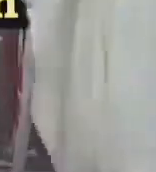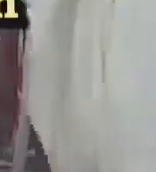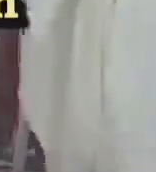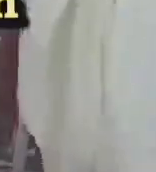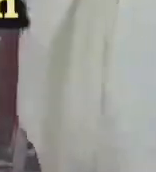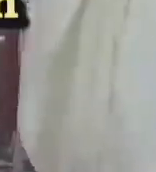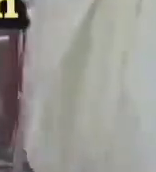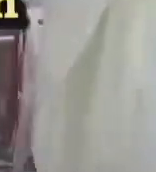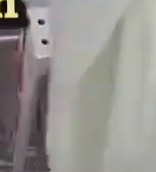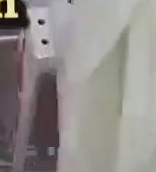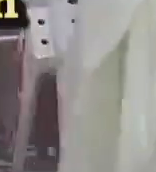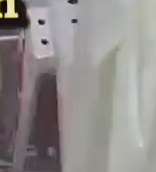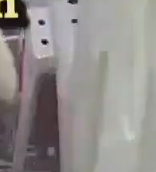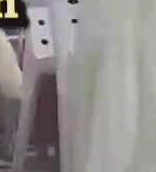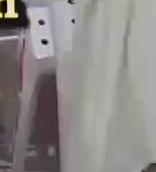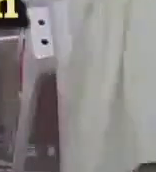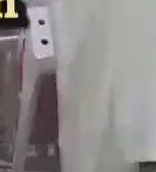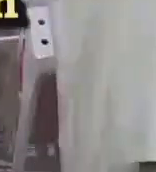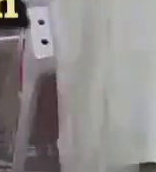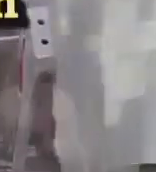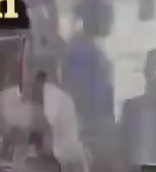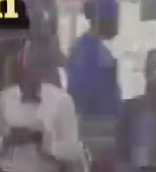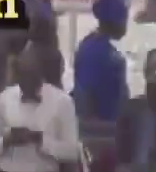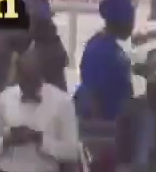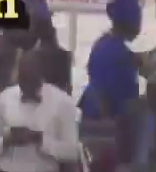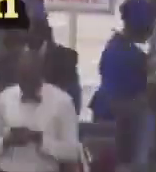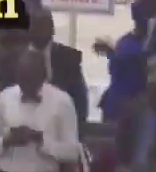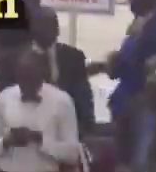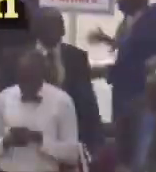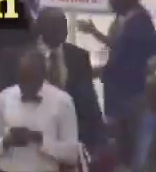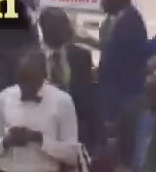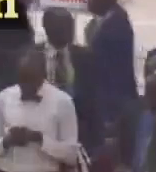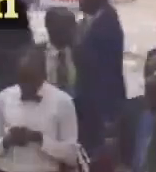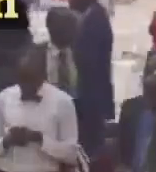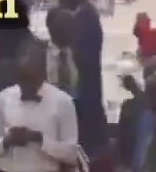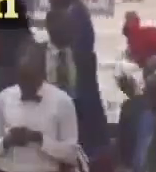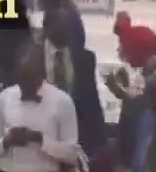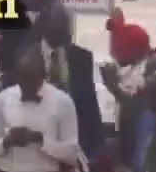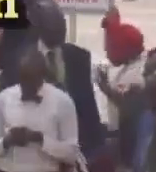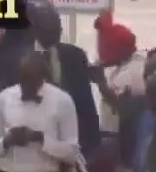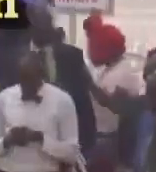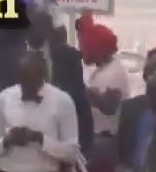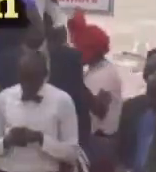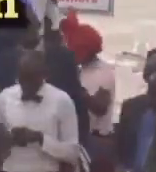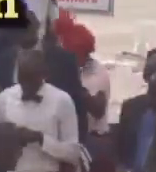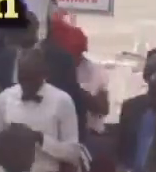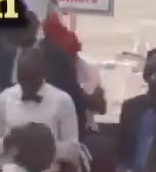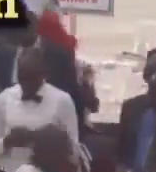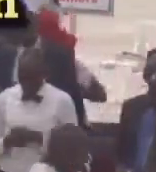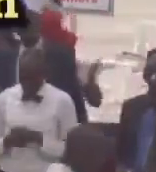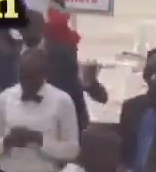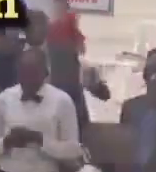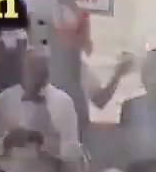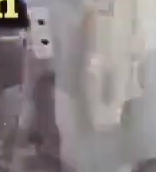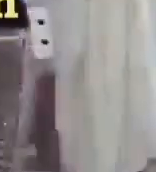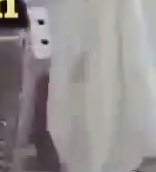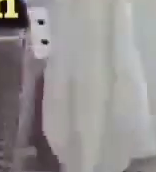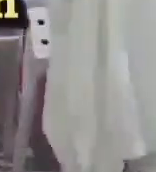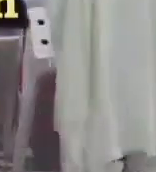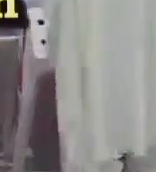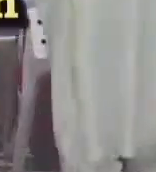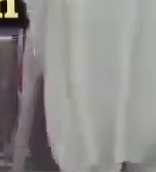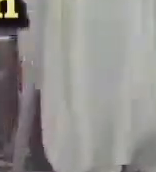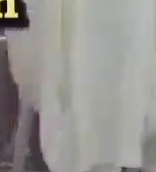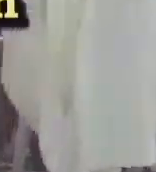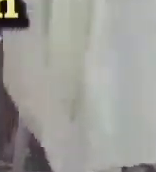Take your dirty hands off my village. Take your dirty hands off my town. Take your dirty hands off my